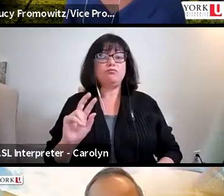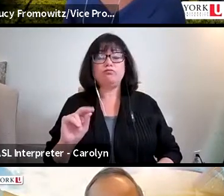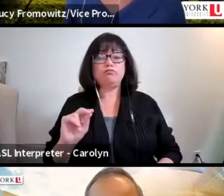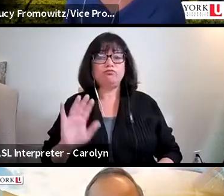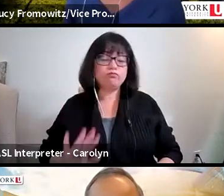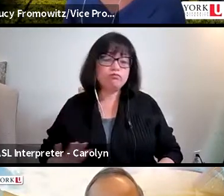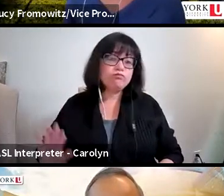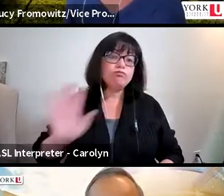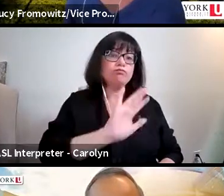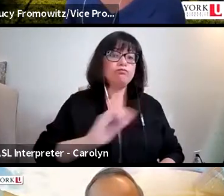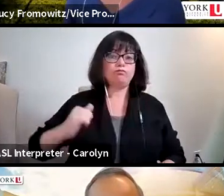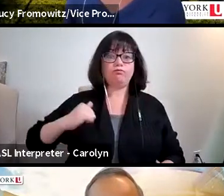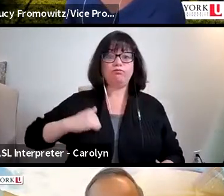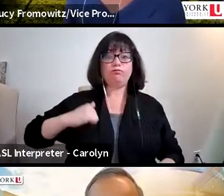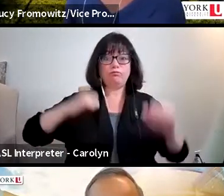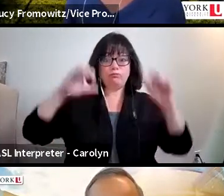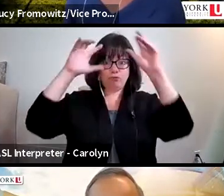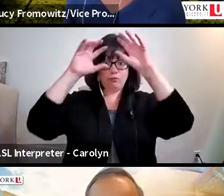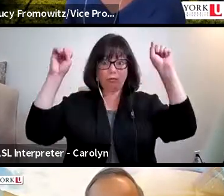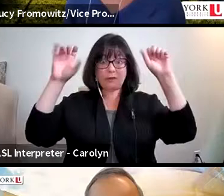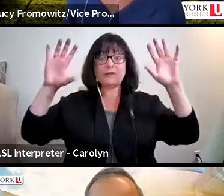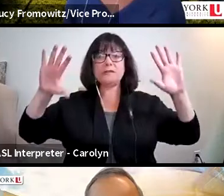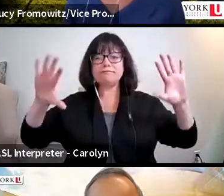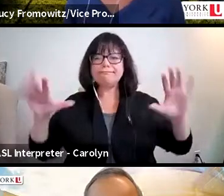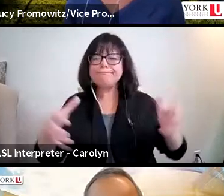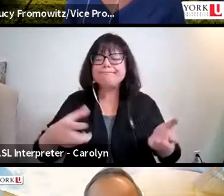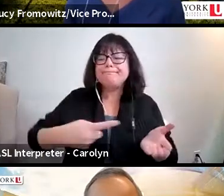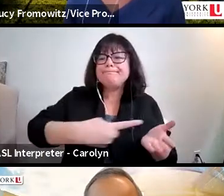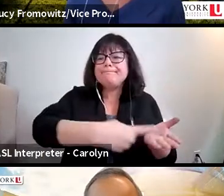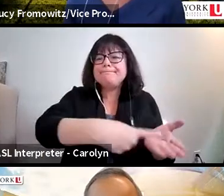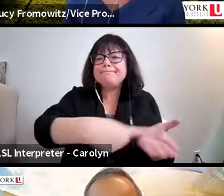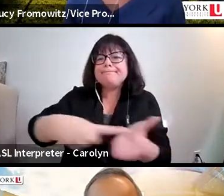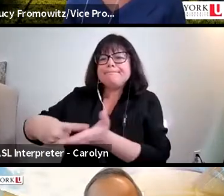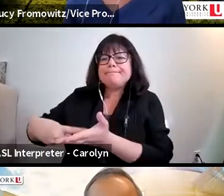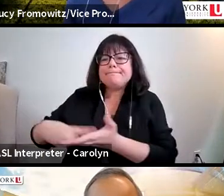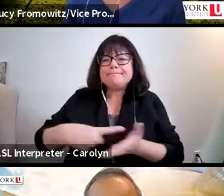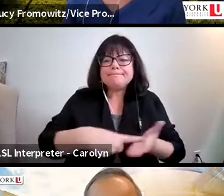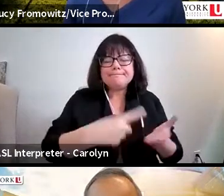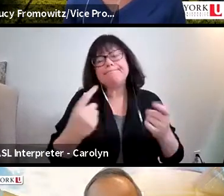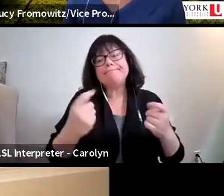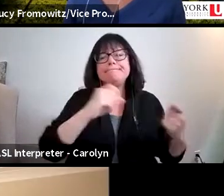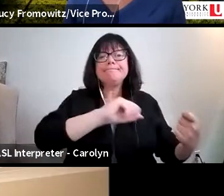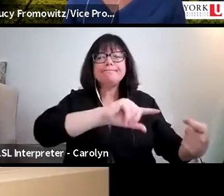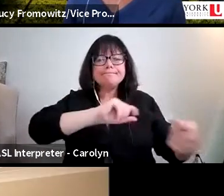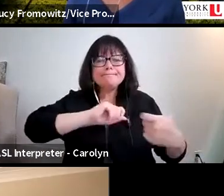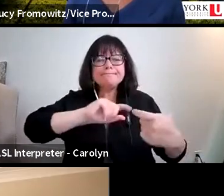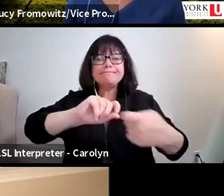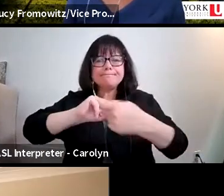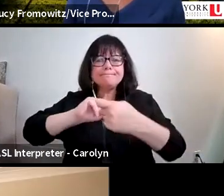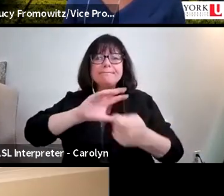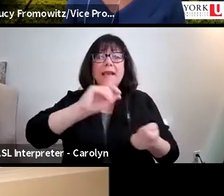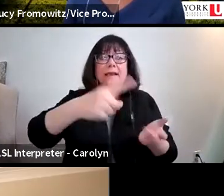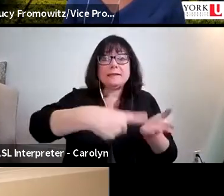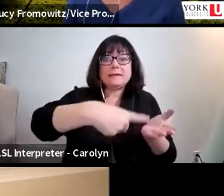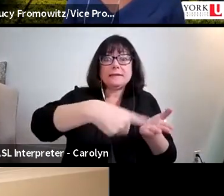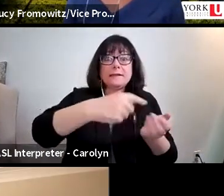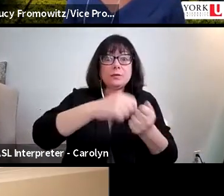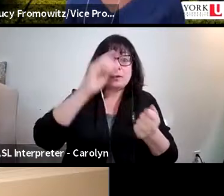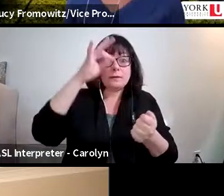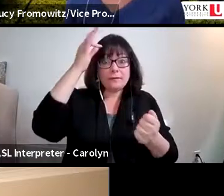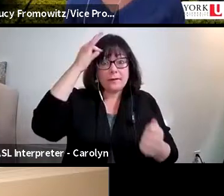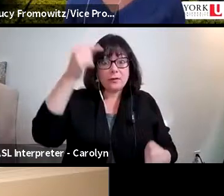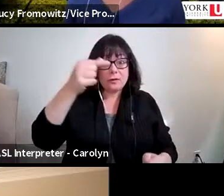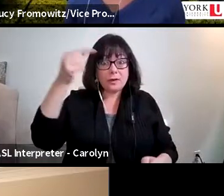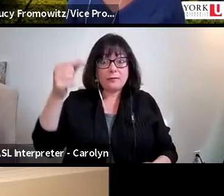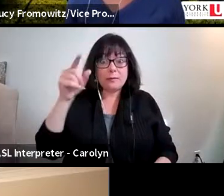been mobilizing on in terms of having a conversation with the federal government, and then the federal government